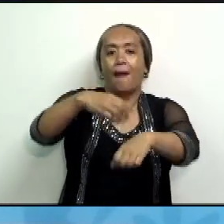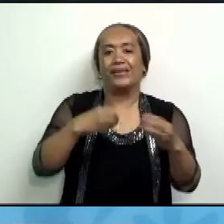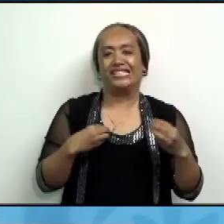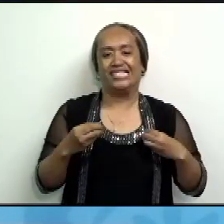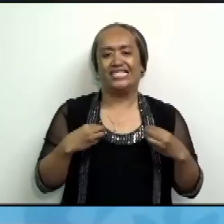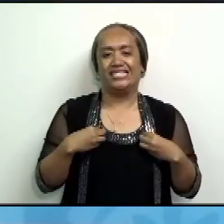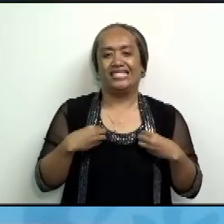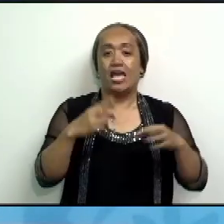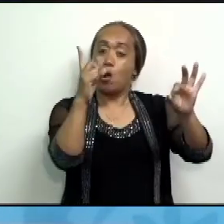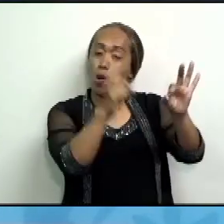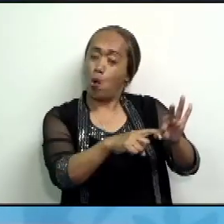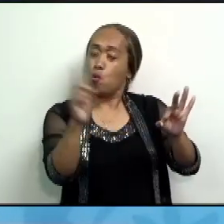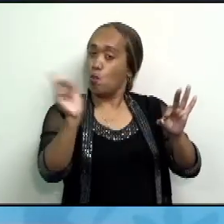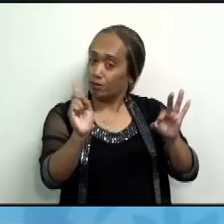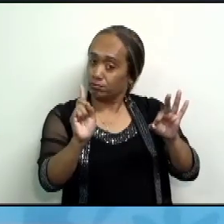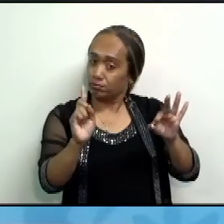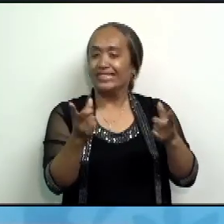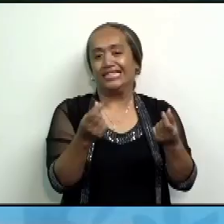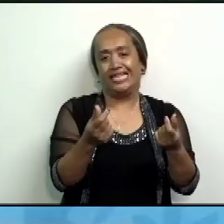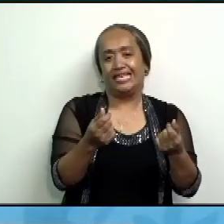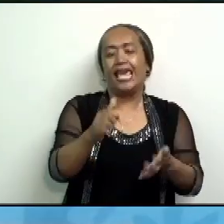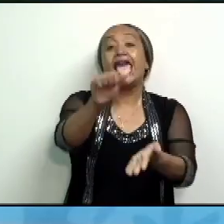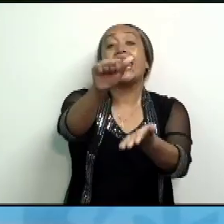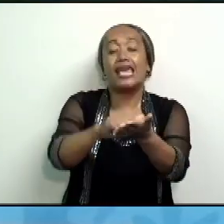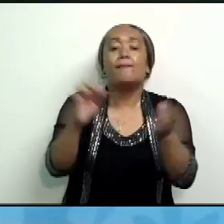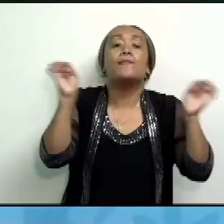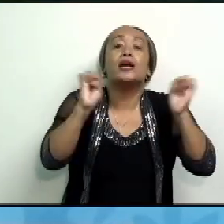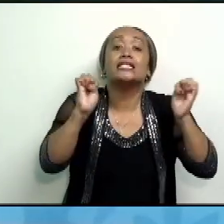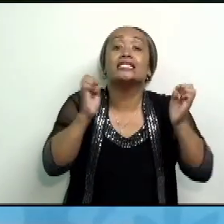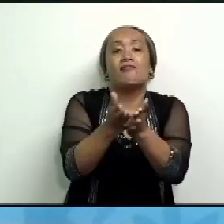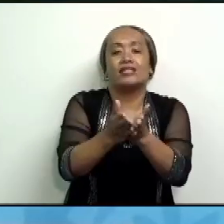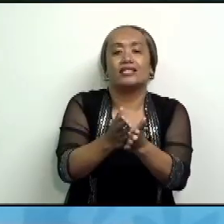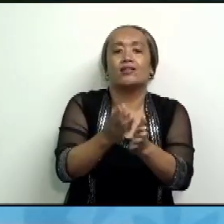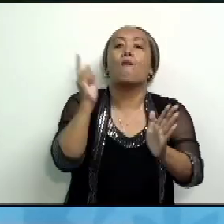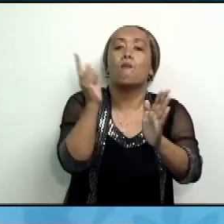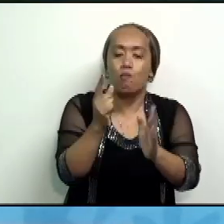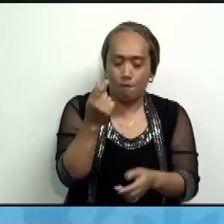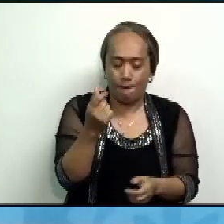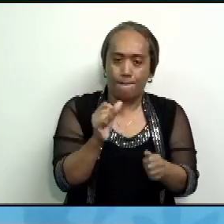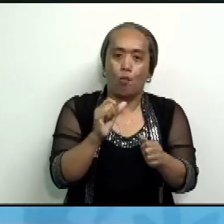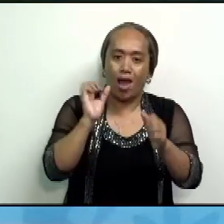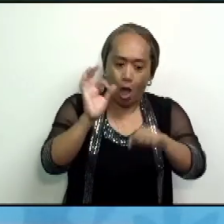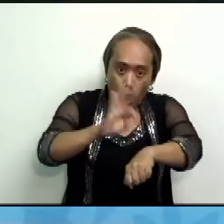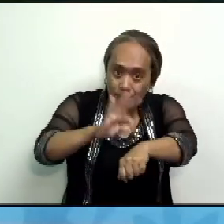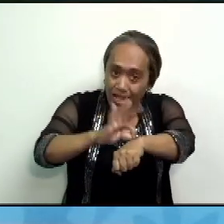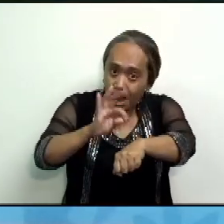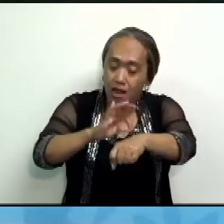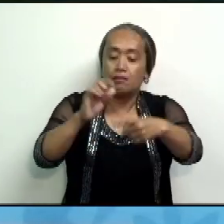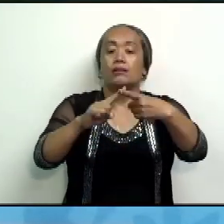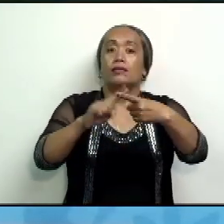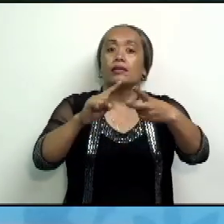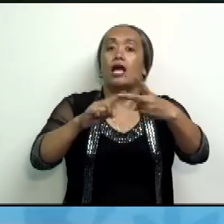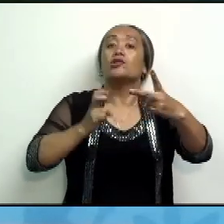is simple: to keep essential services running. Our hospitals,